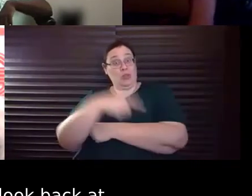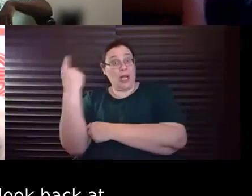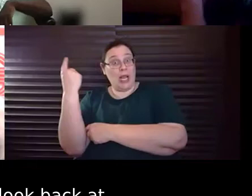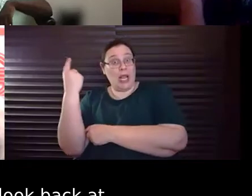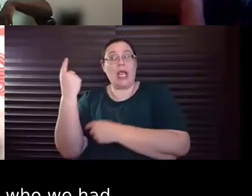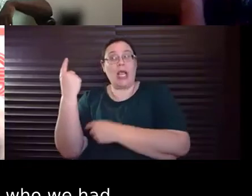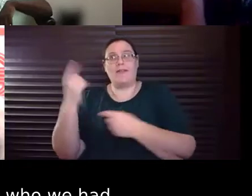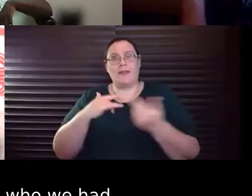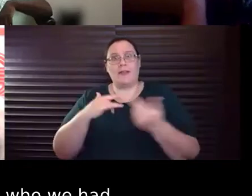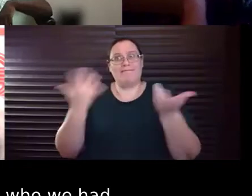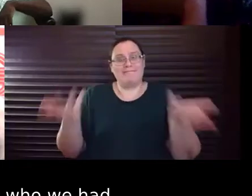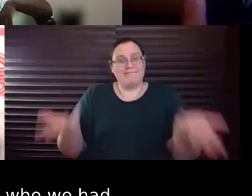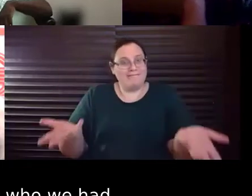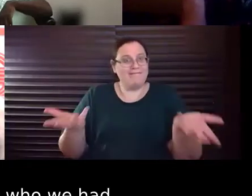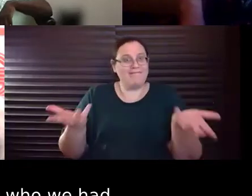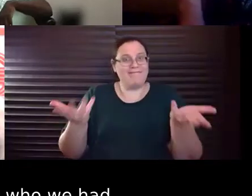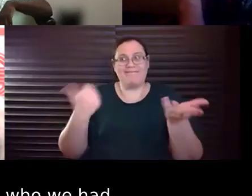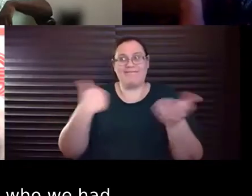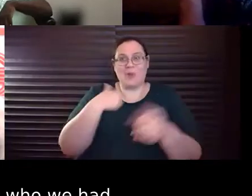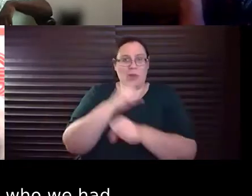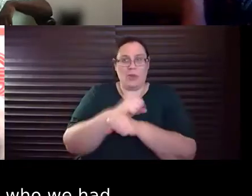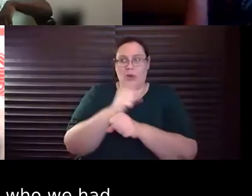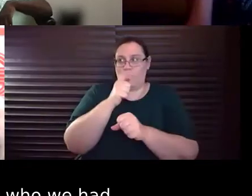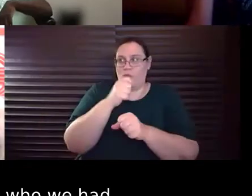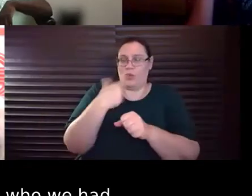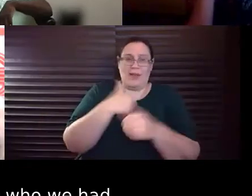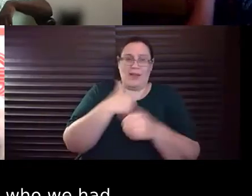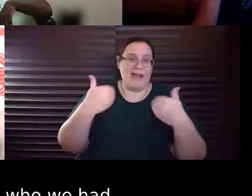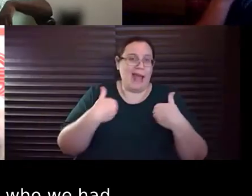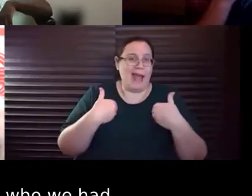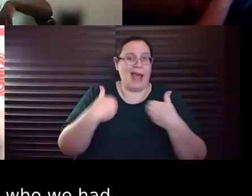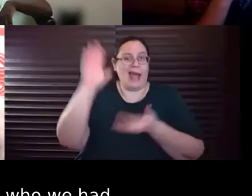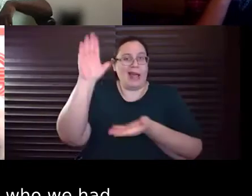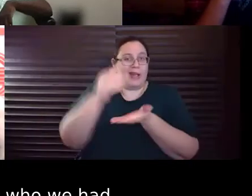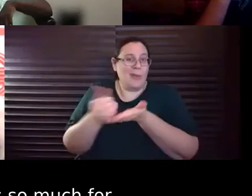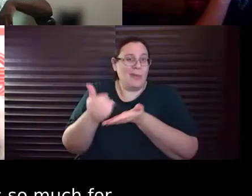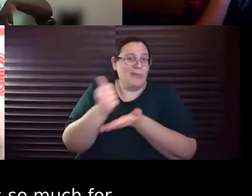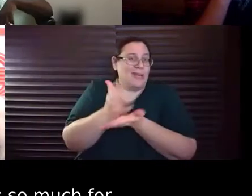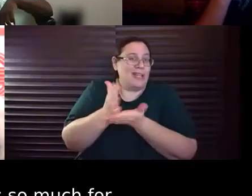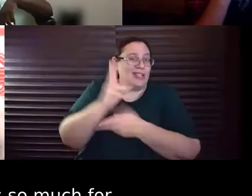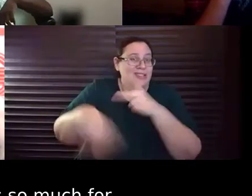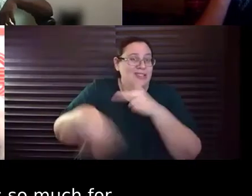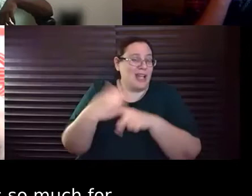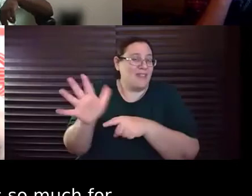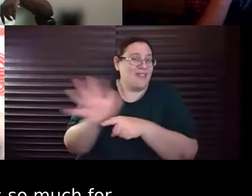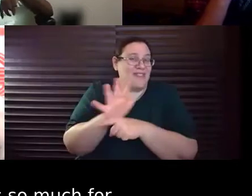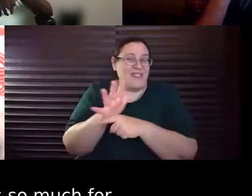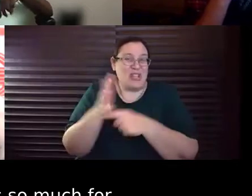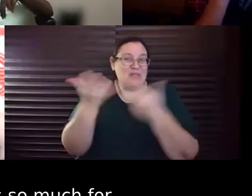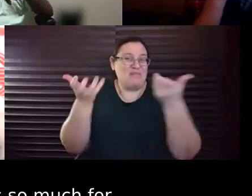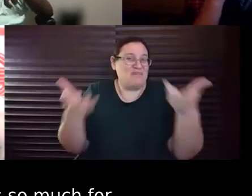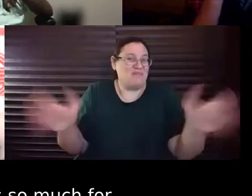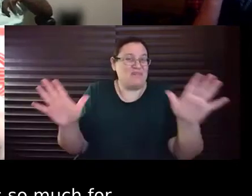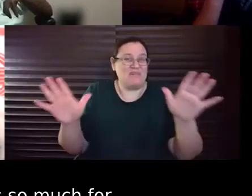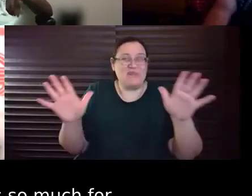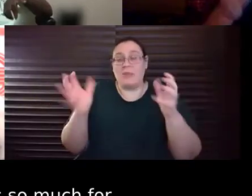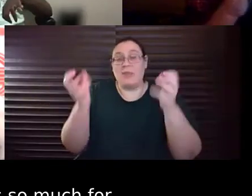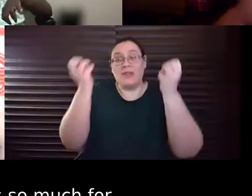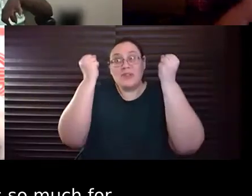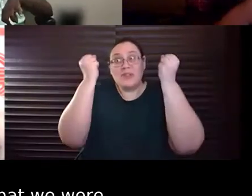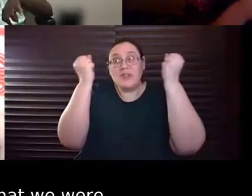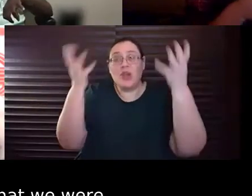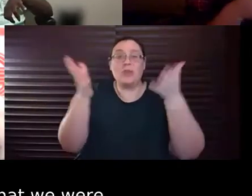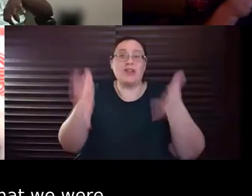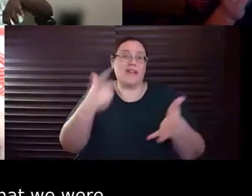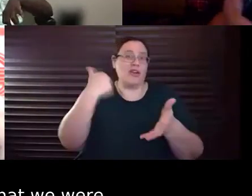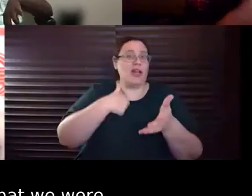we basically worked with who we had, low budget, you know, type of film. And there's so much for us to learn and